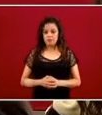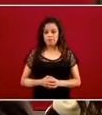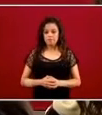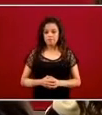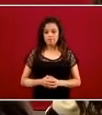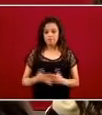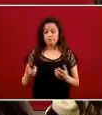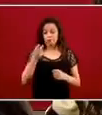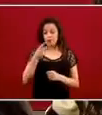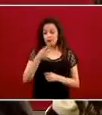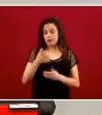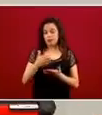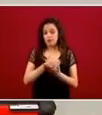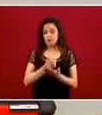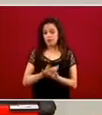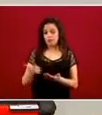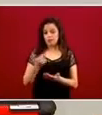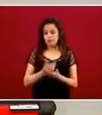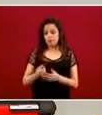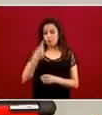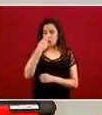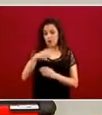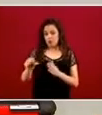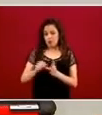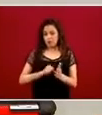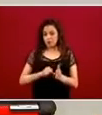34,000 pesos a month